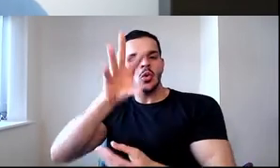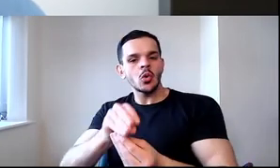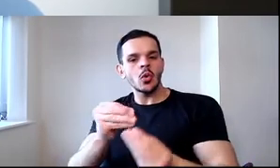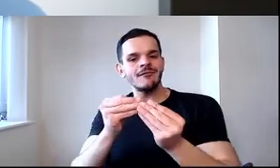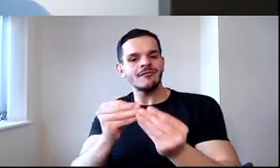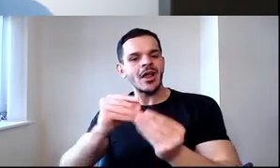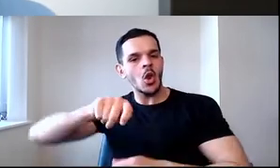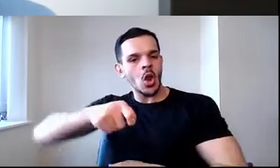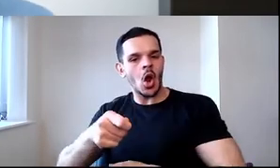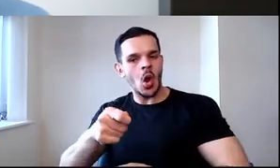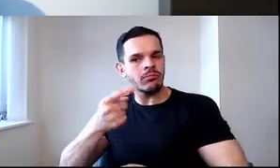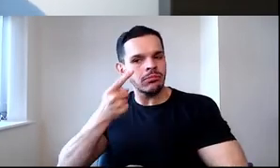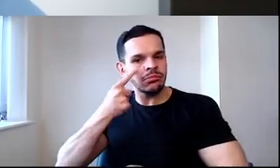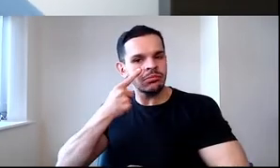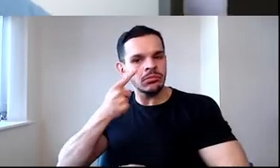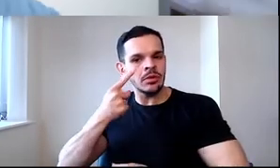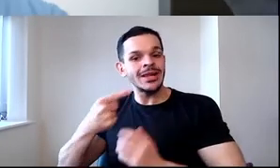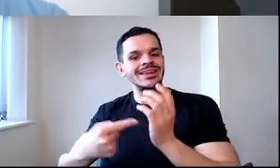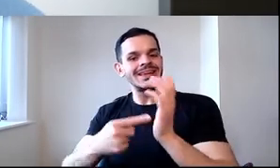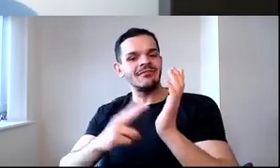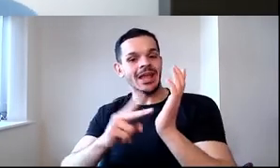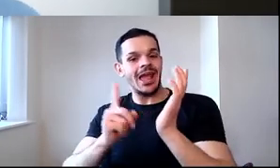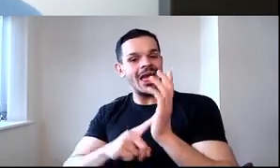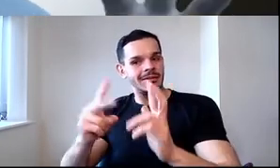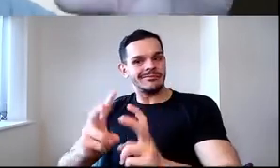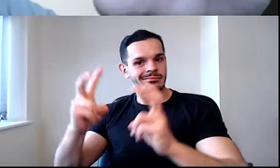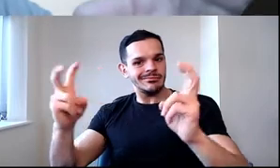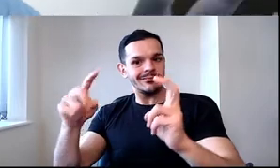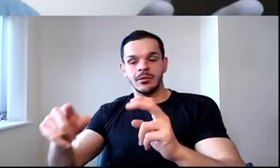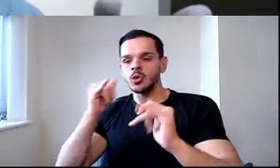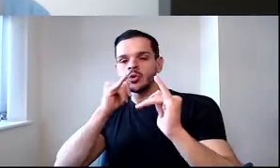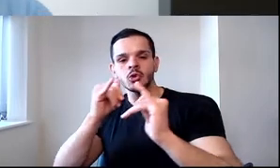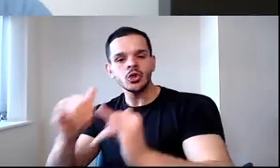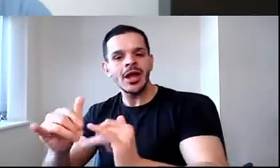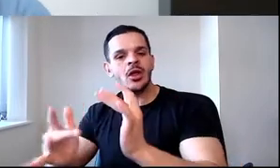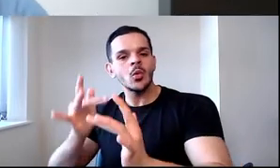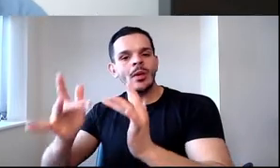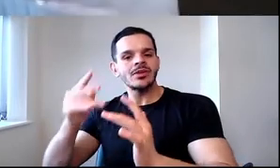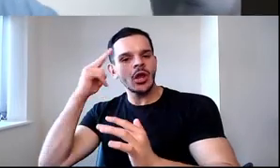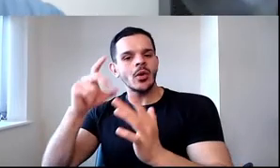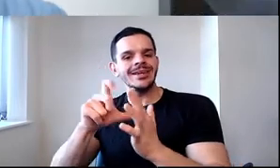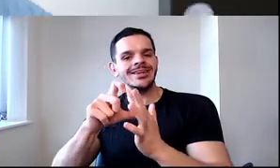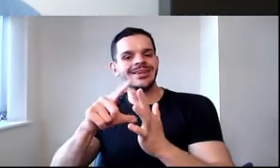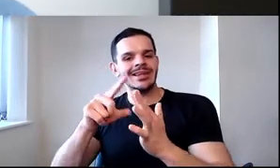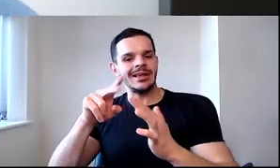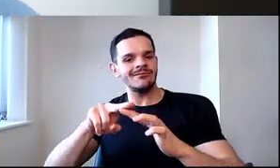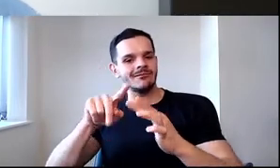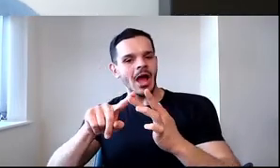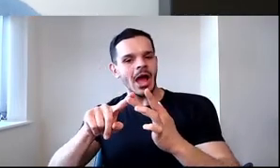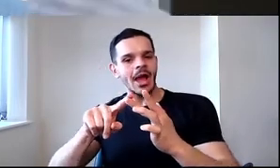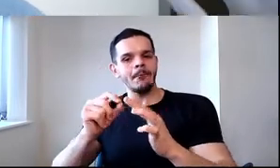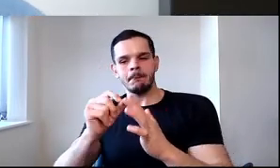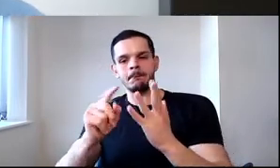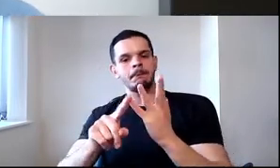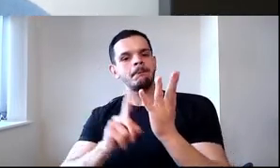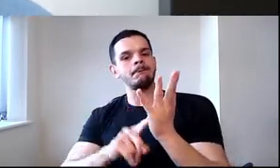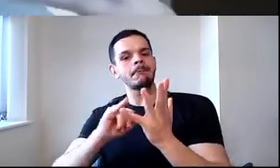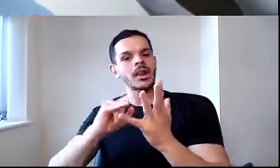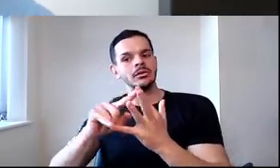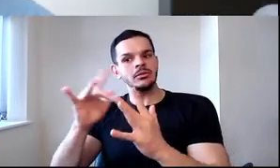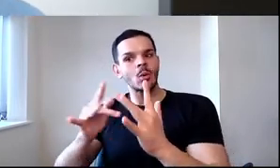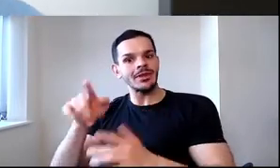to DeFi Pulse, a website where all these DeFi projects are basically listed, and they